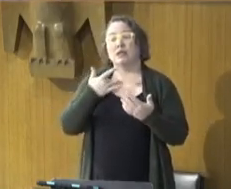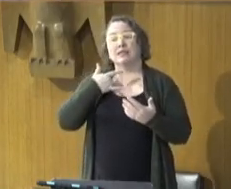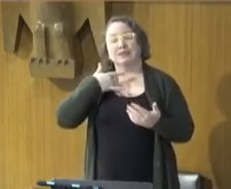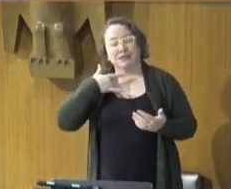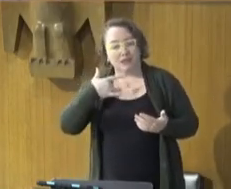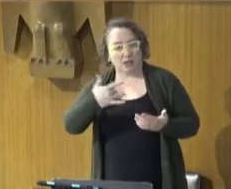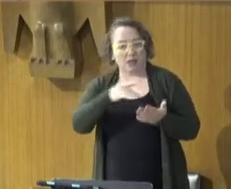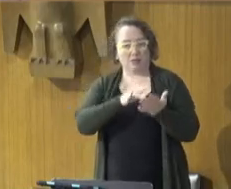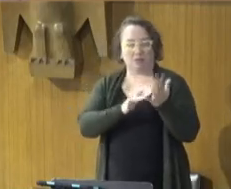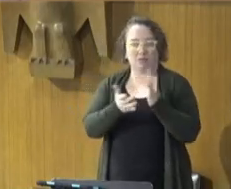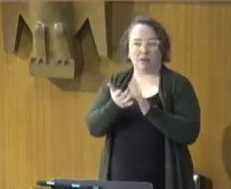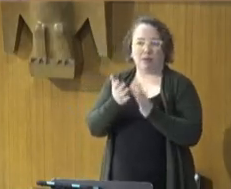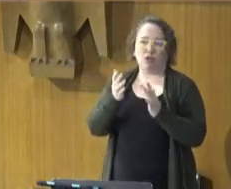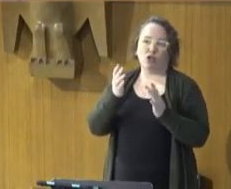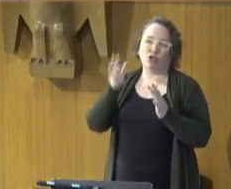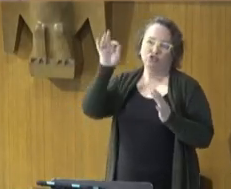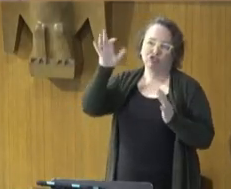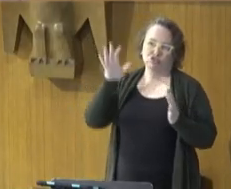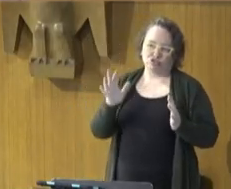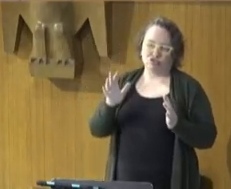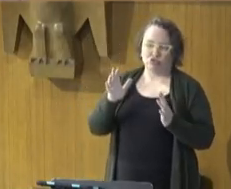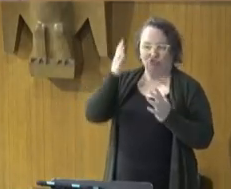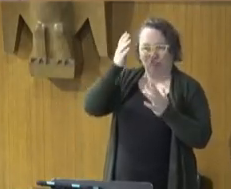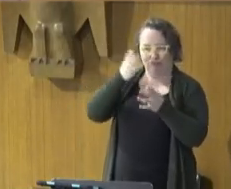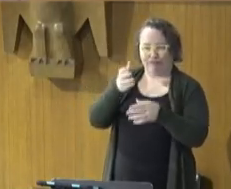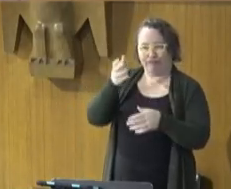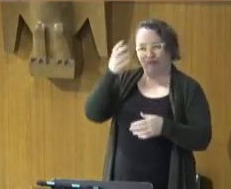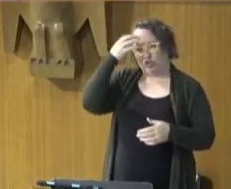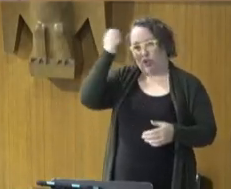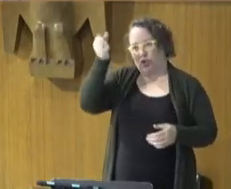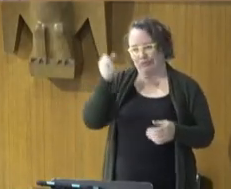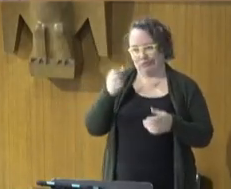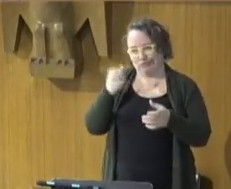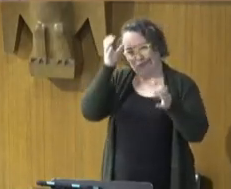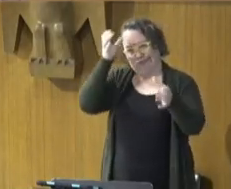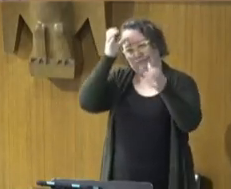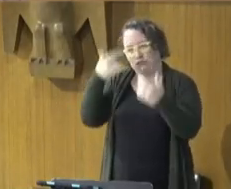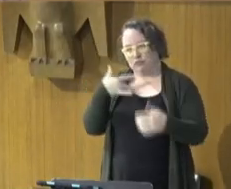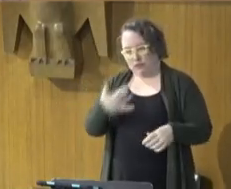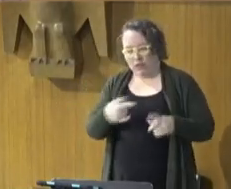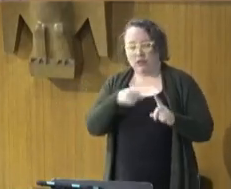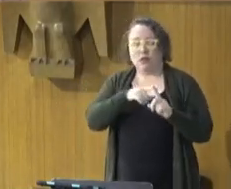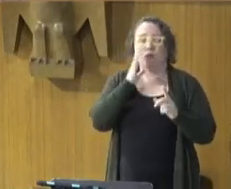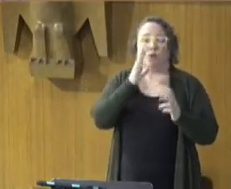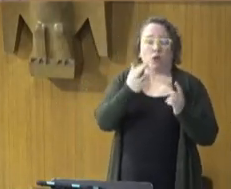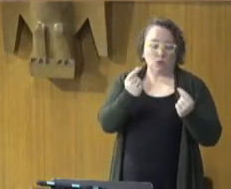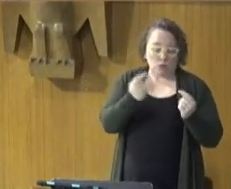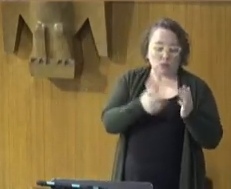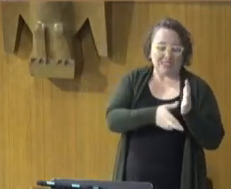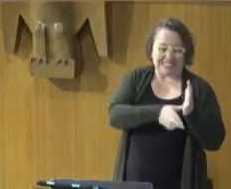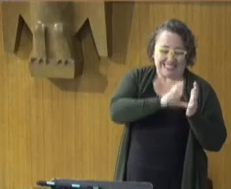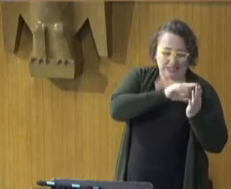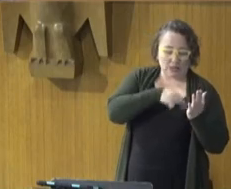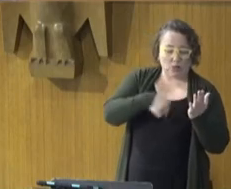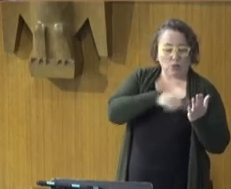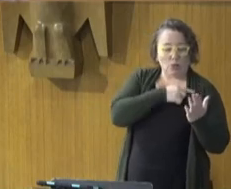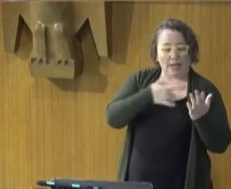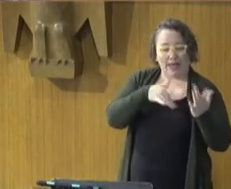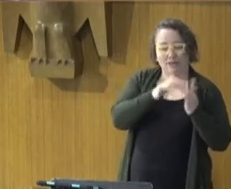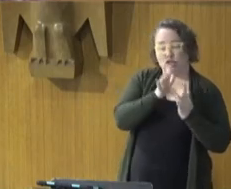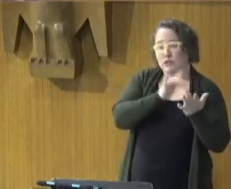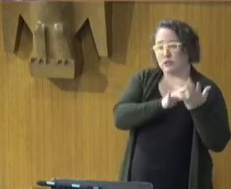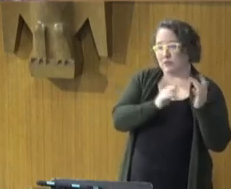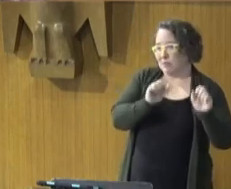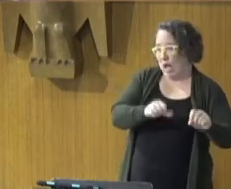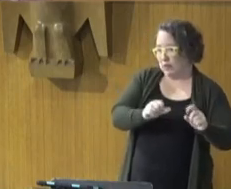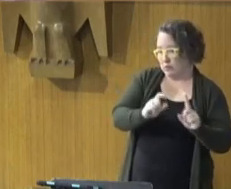will explain away Jesus' behavior in this passage is to remind us that while we have Jesus' potential words